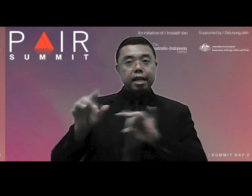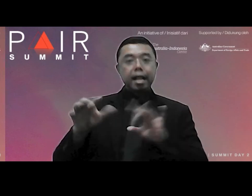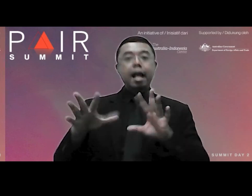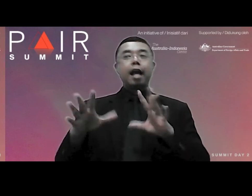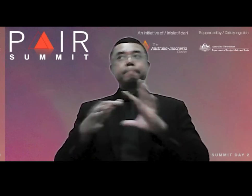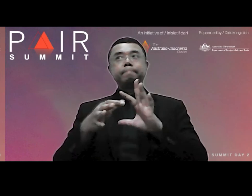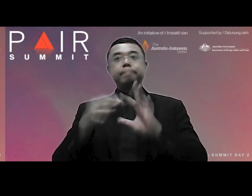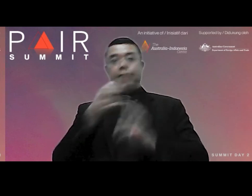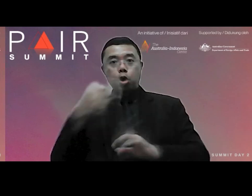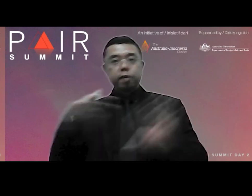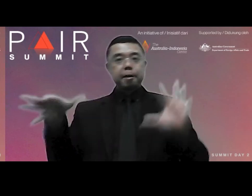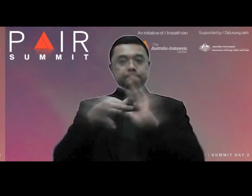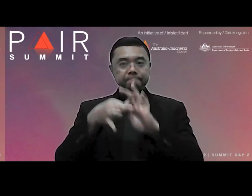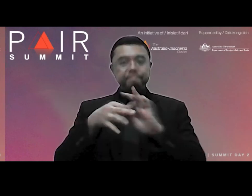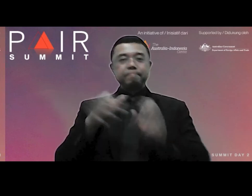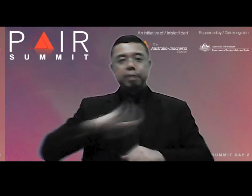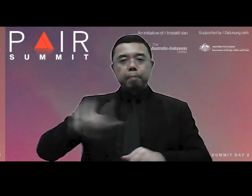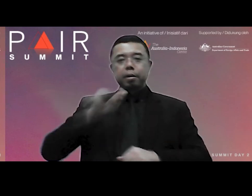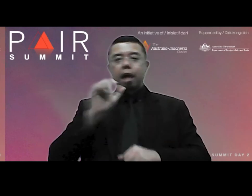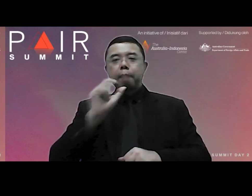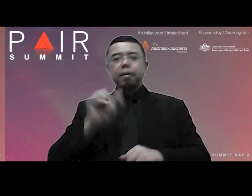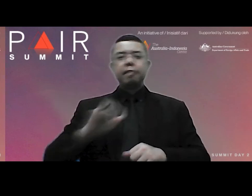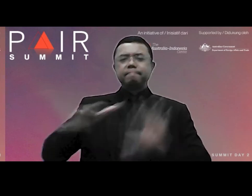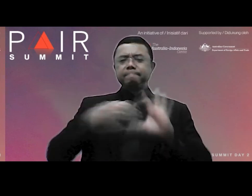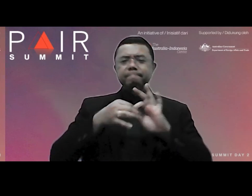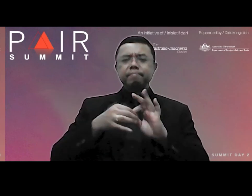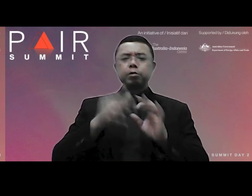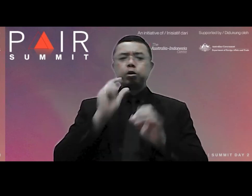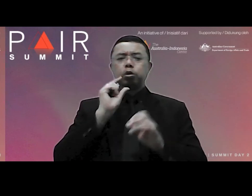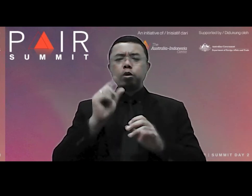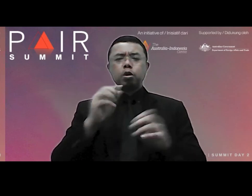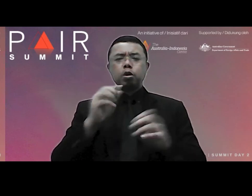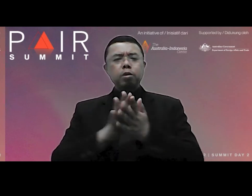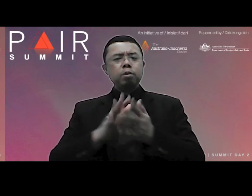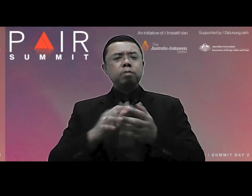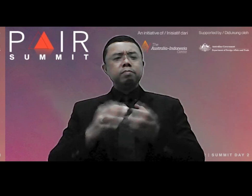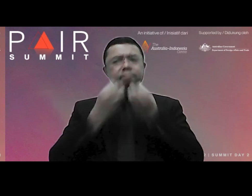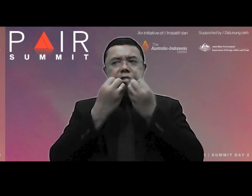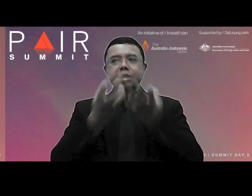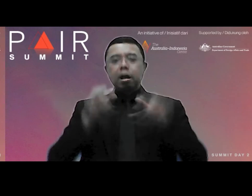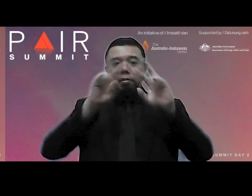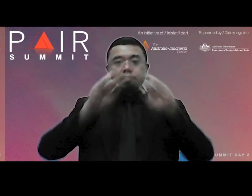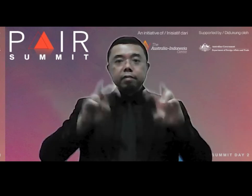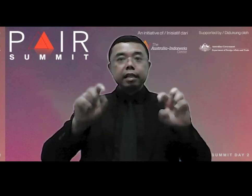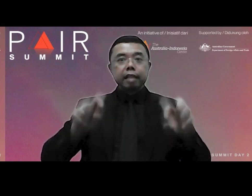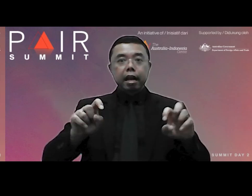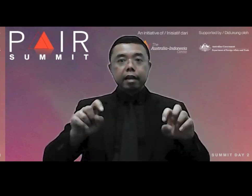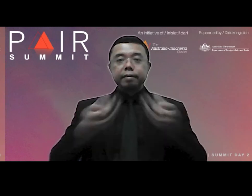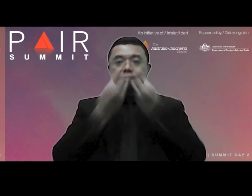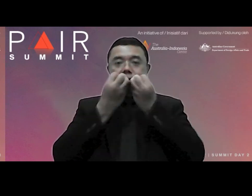partnership to see that this research and these findings are going to be